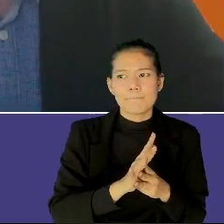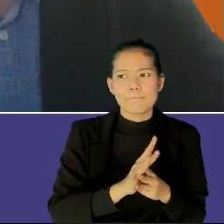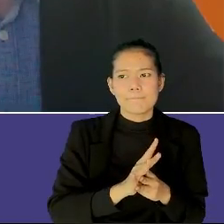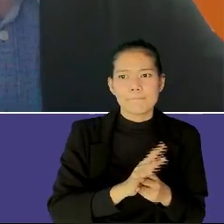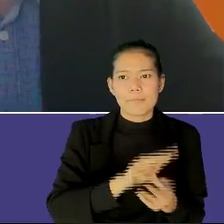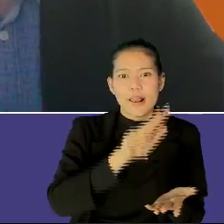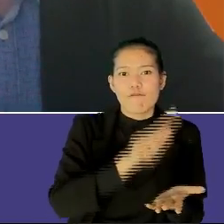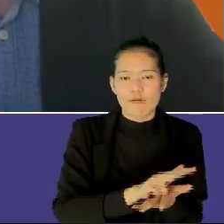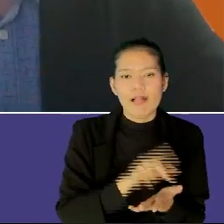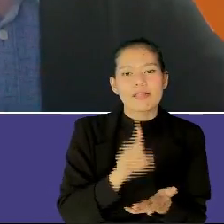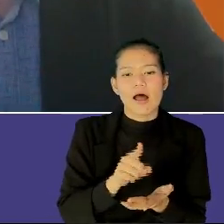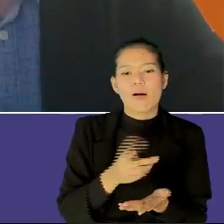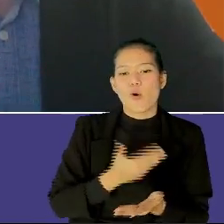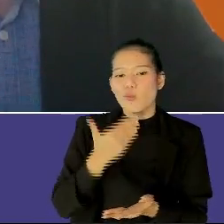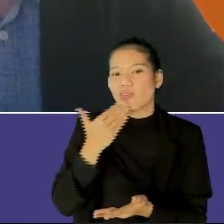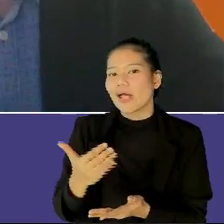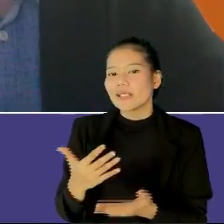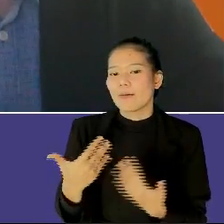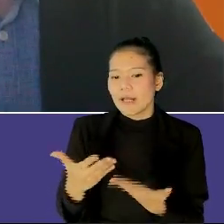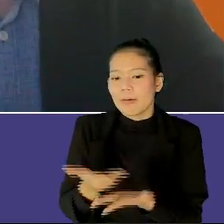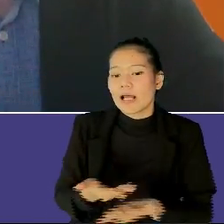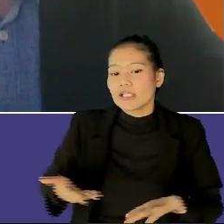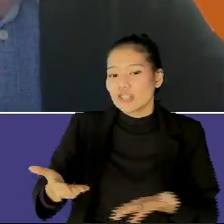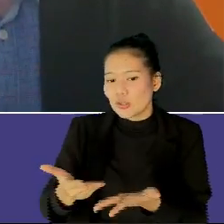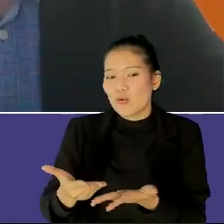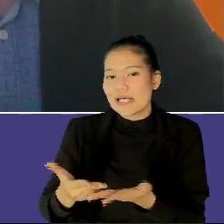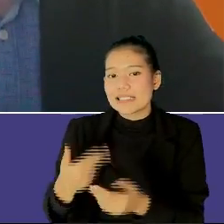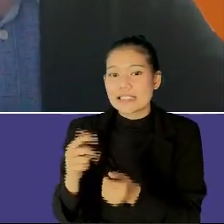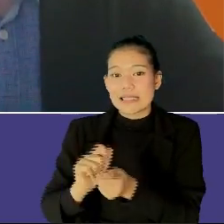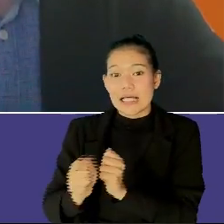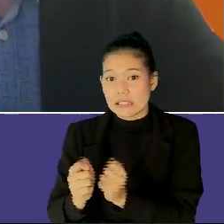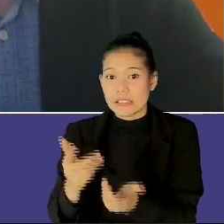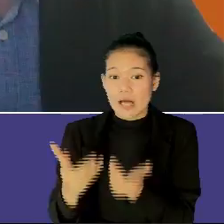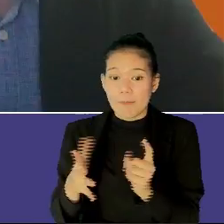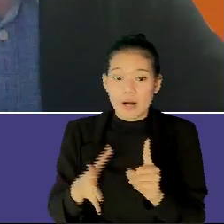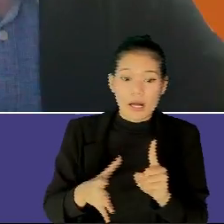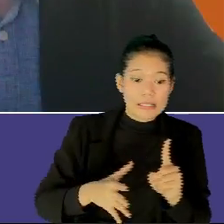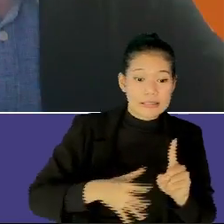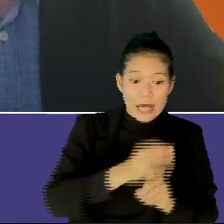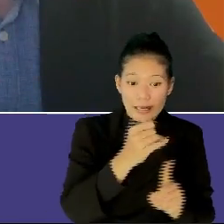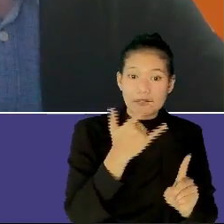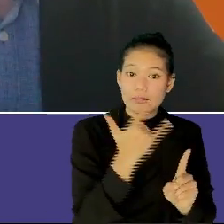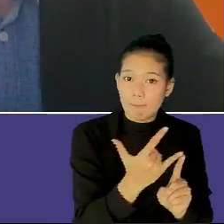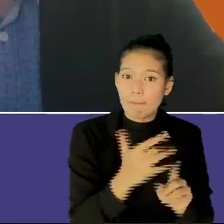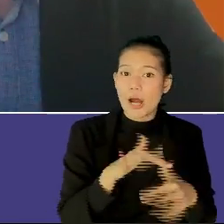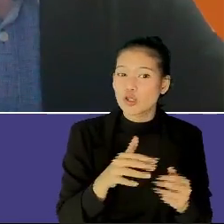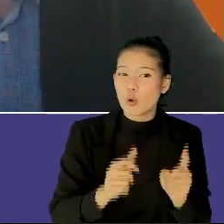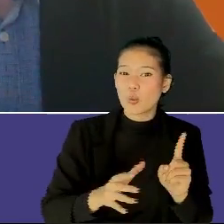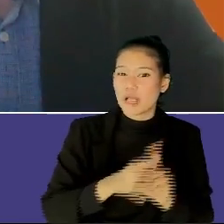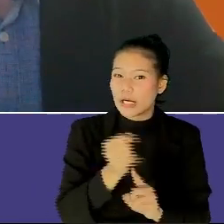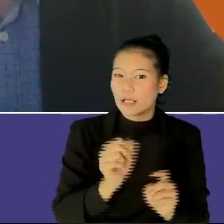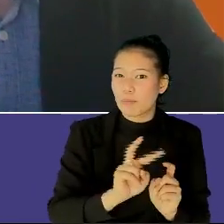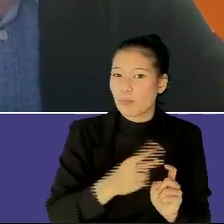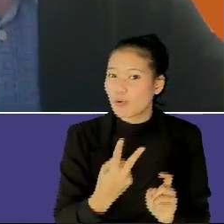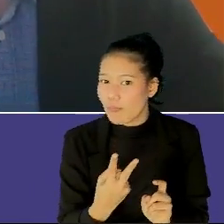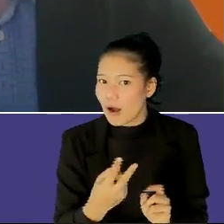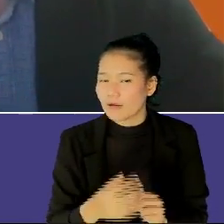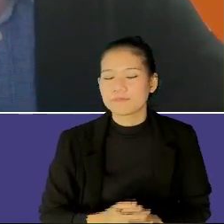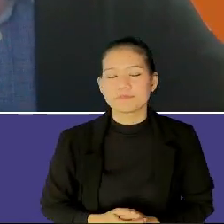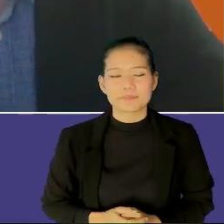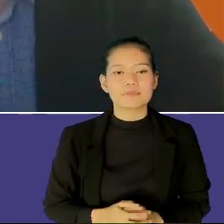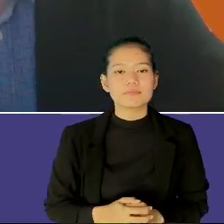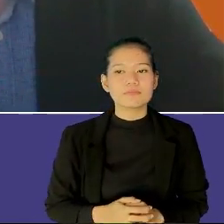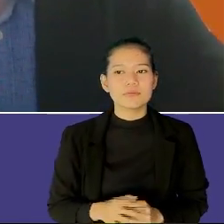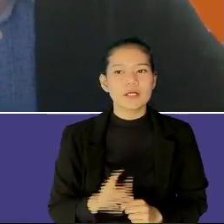with testing, and has the target changed, or is that still a target? Yes, we still